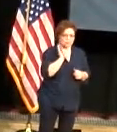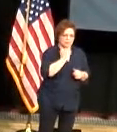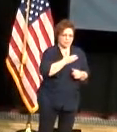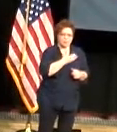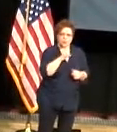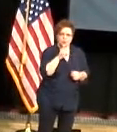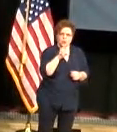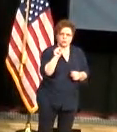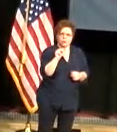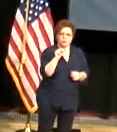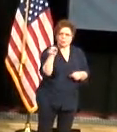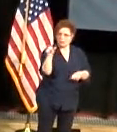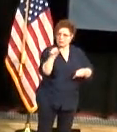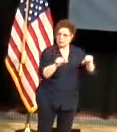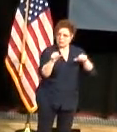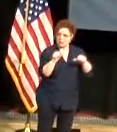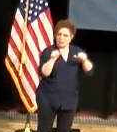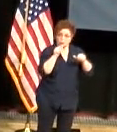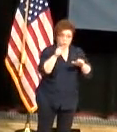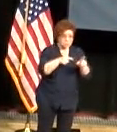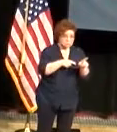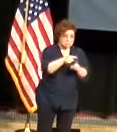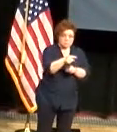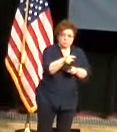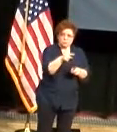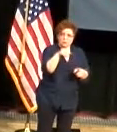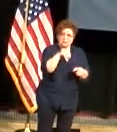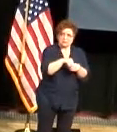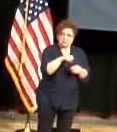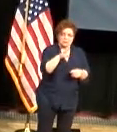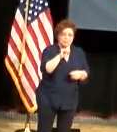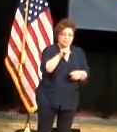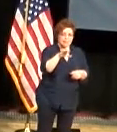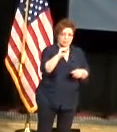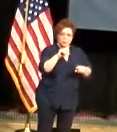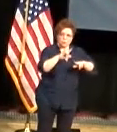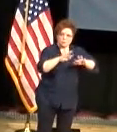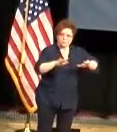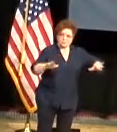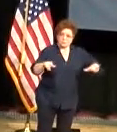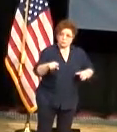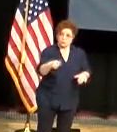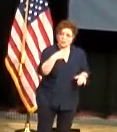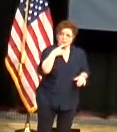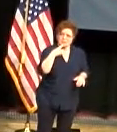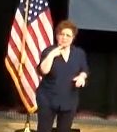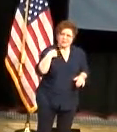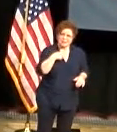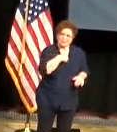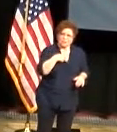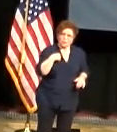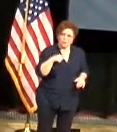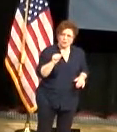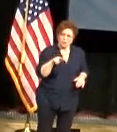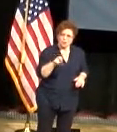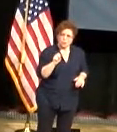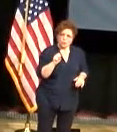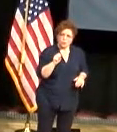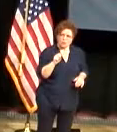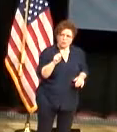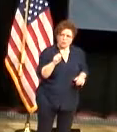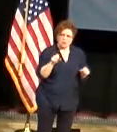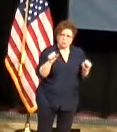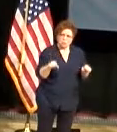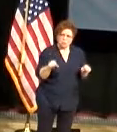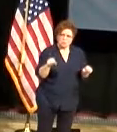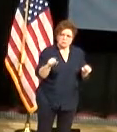UN scientists who are specialists in biodiversity are saying that we are